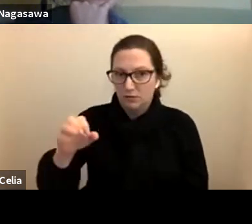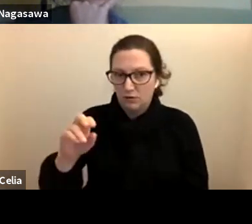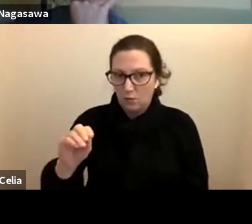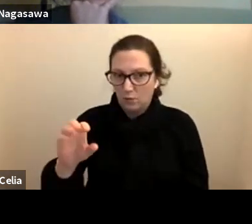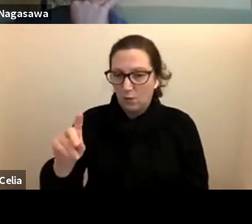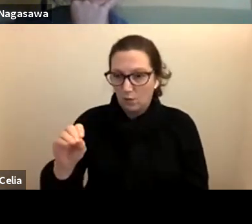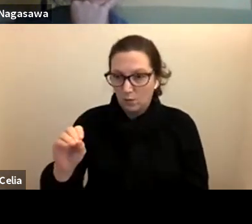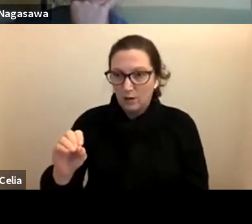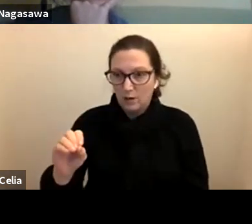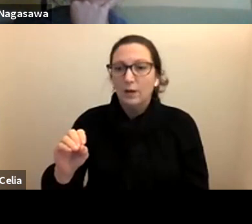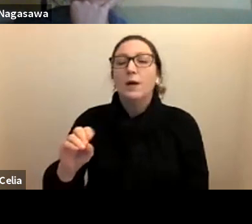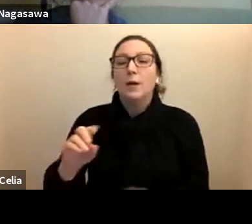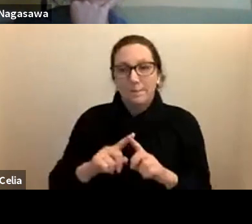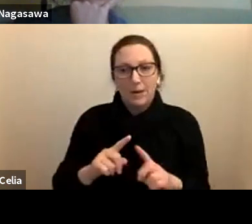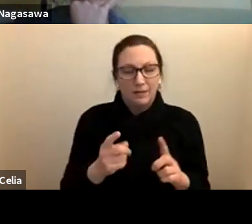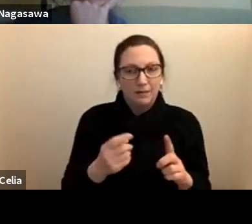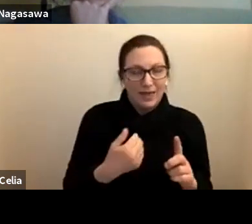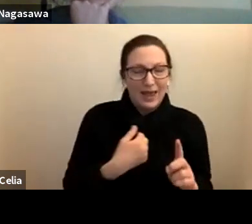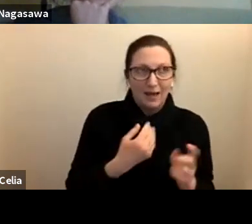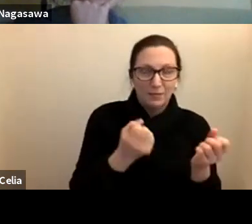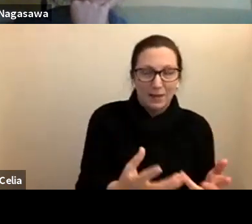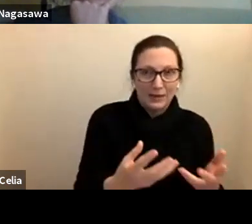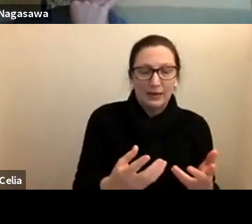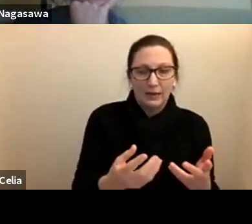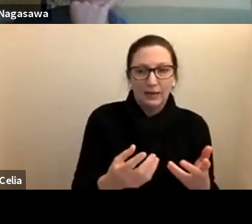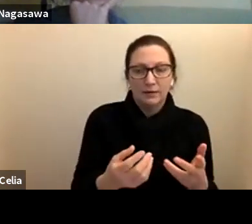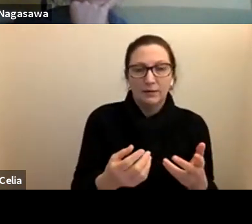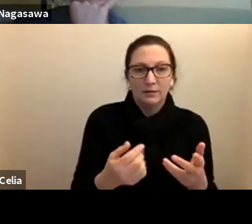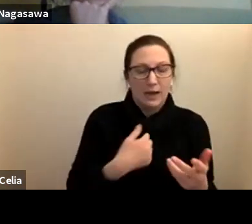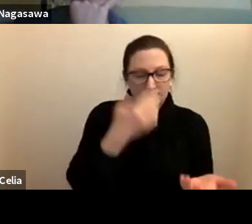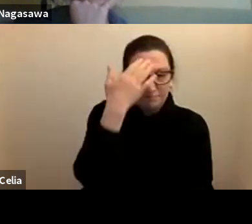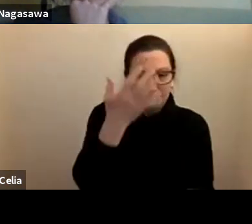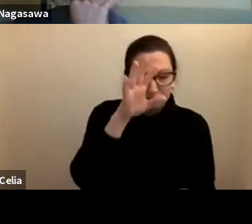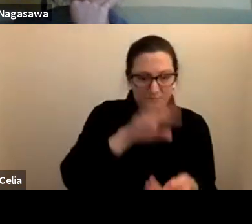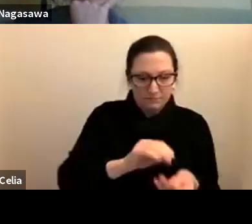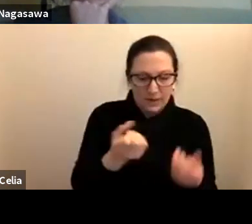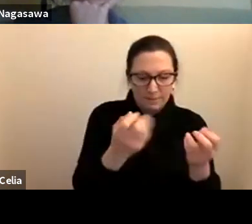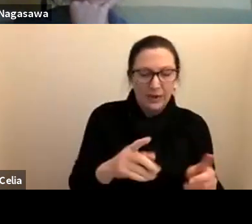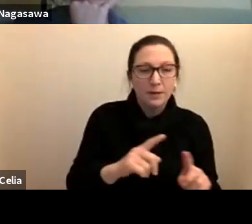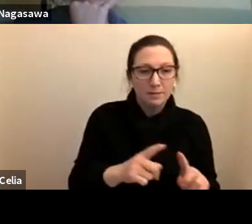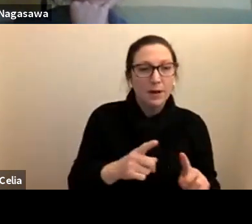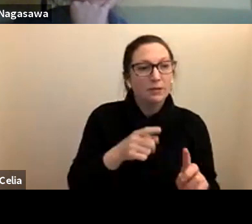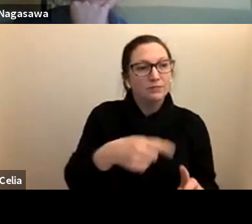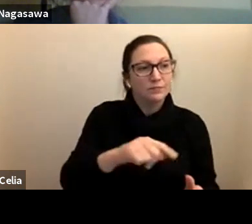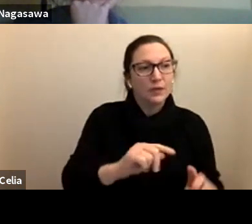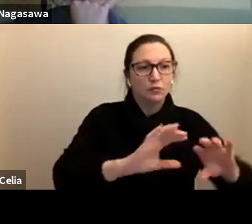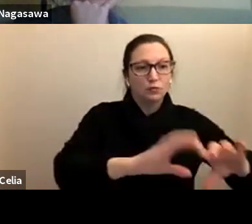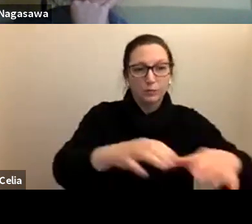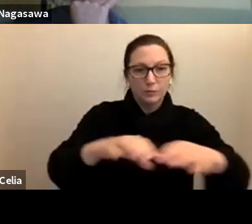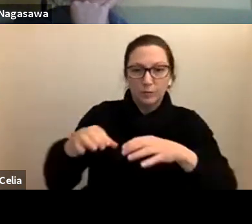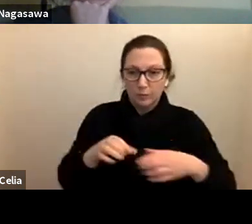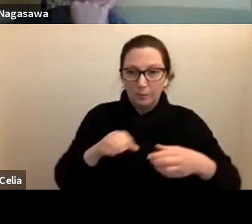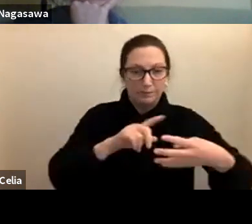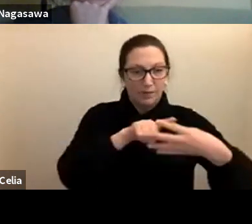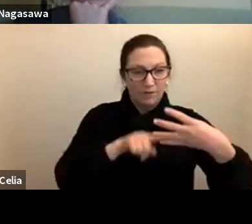many census tracts in Chicago. I don't know how many offhand, but they are grouped into 4 tiers.